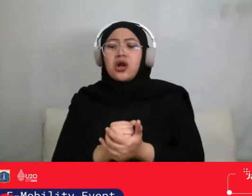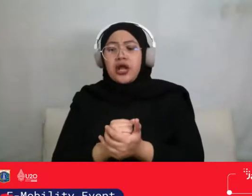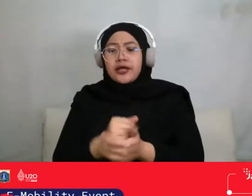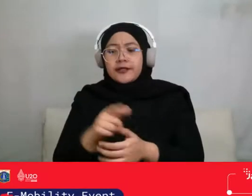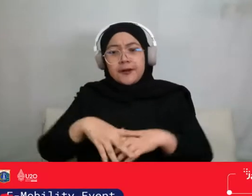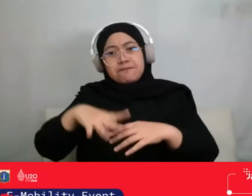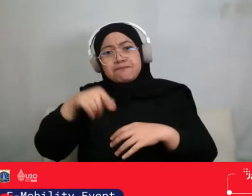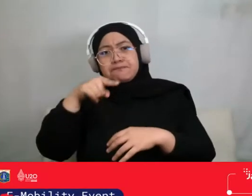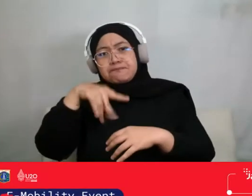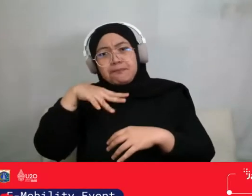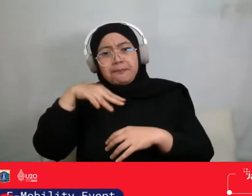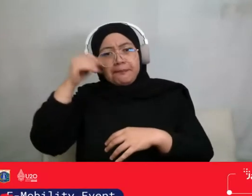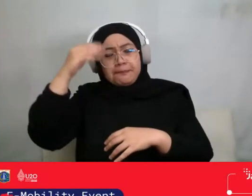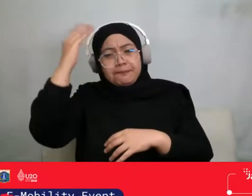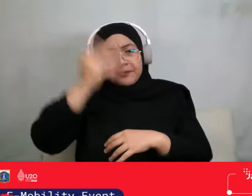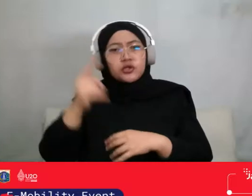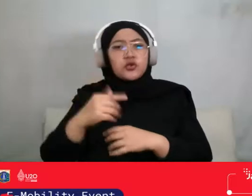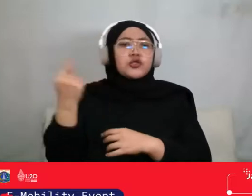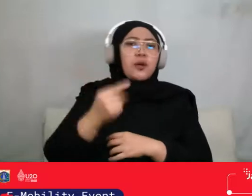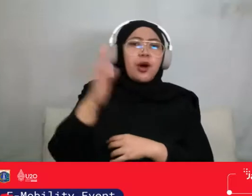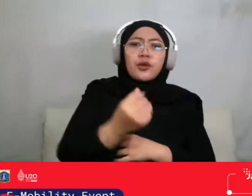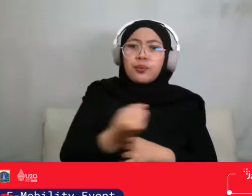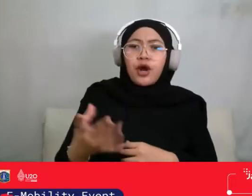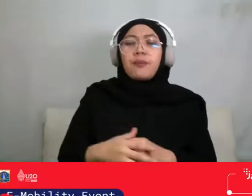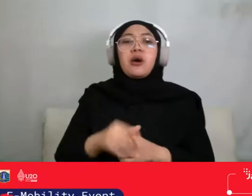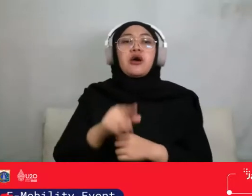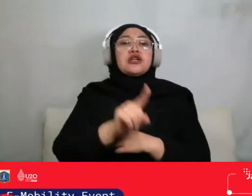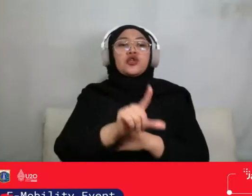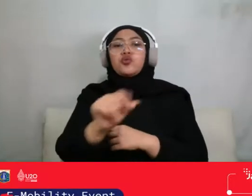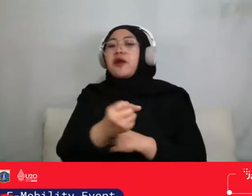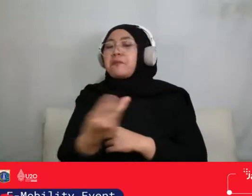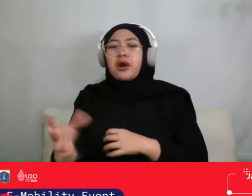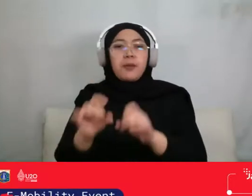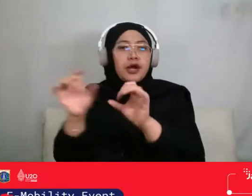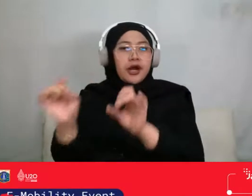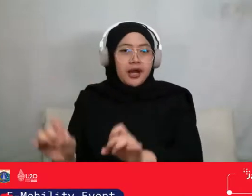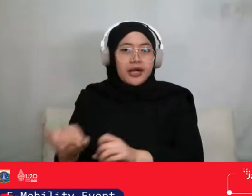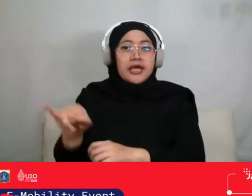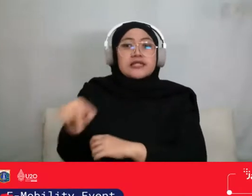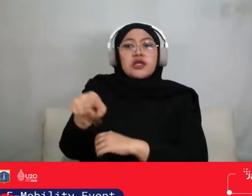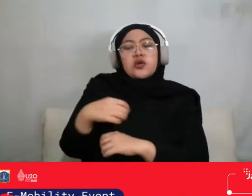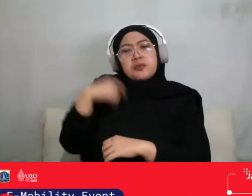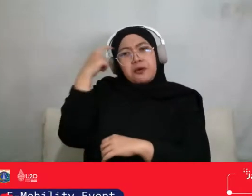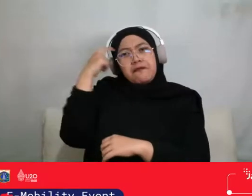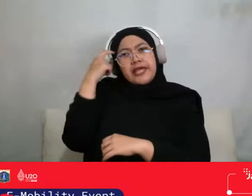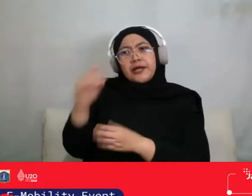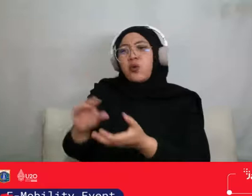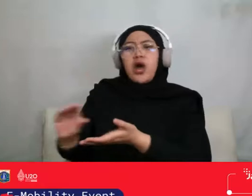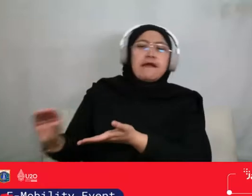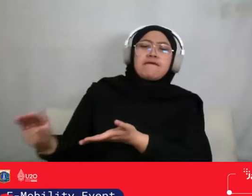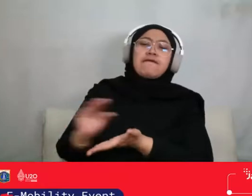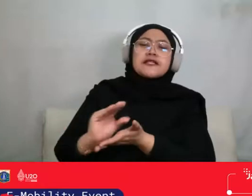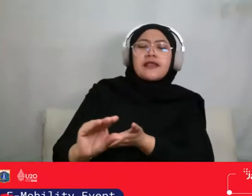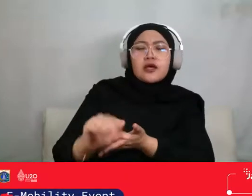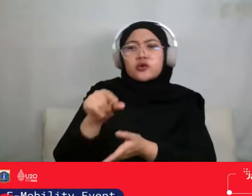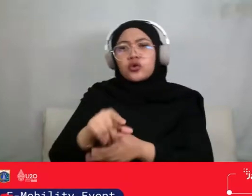day basis or a per month basis to these operators so that they don't have to invest anything. And therefore the transition can be easy on them. So they don't have